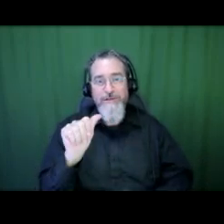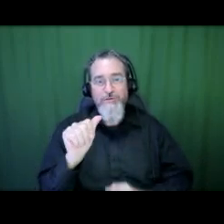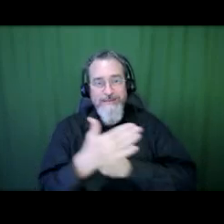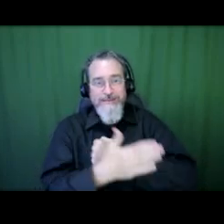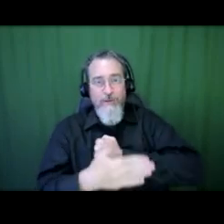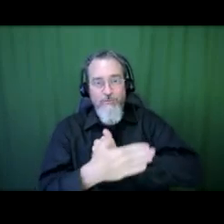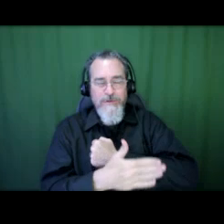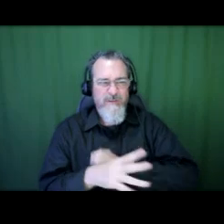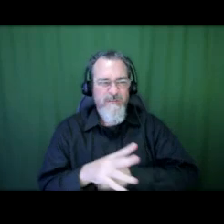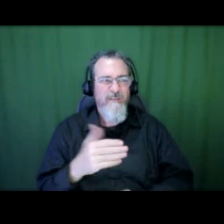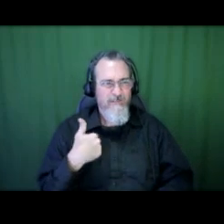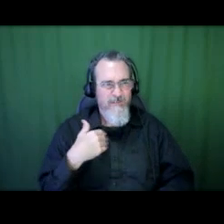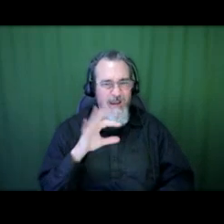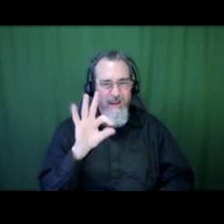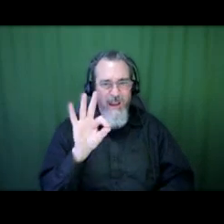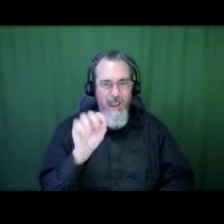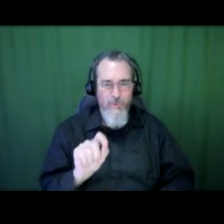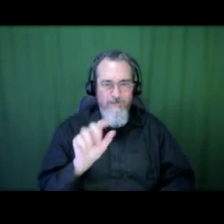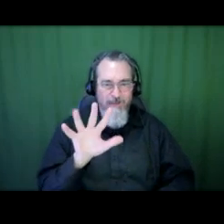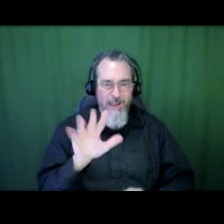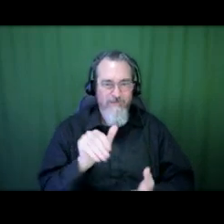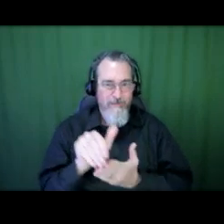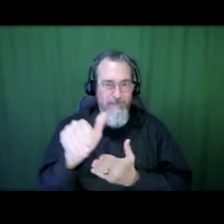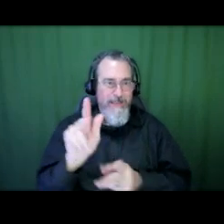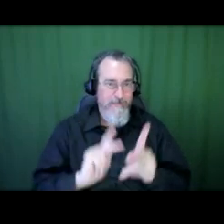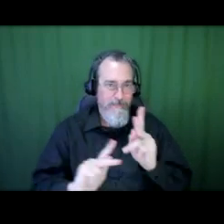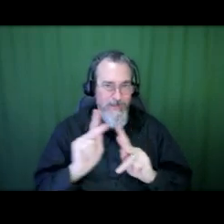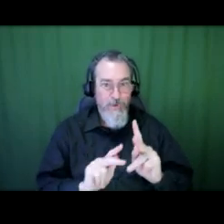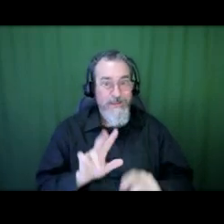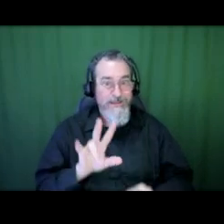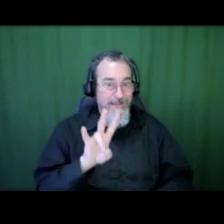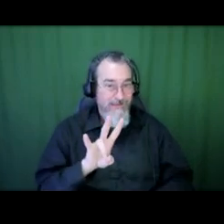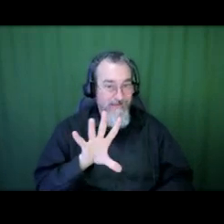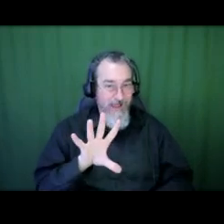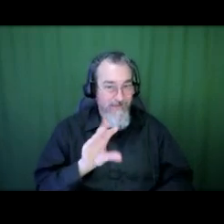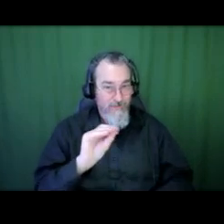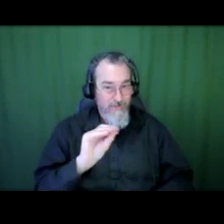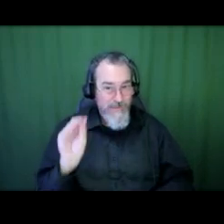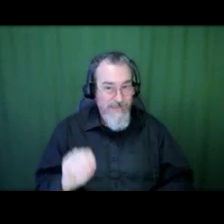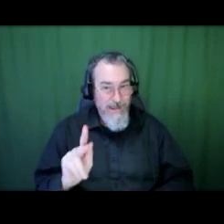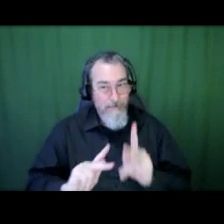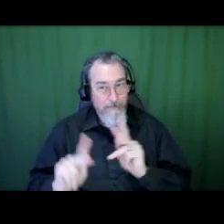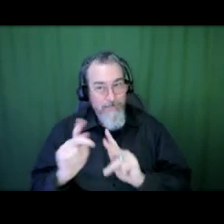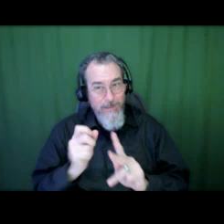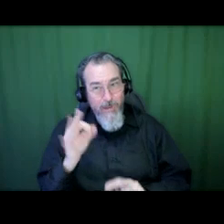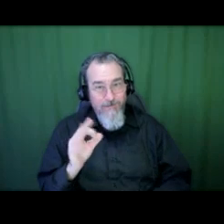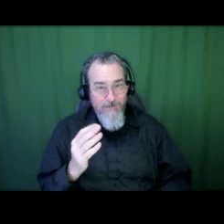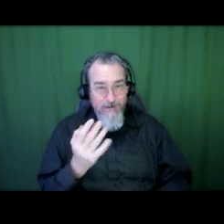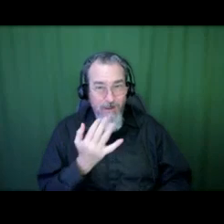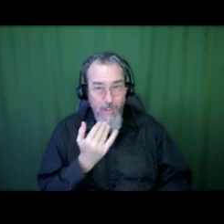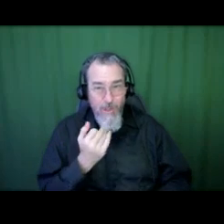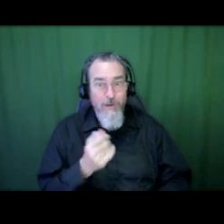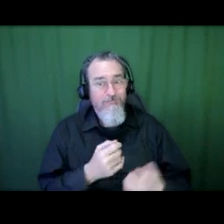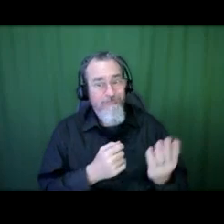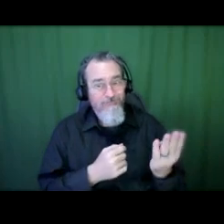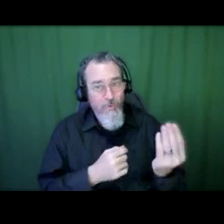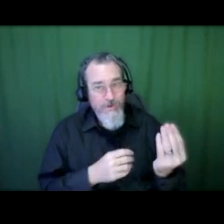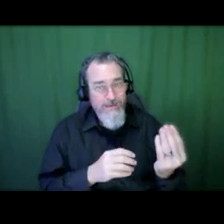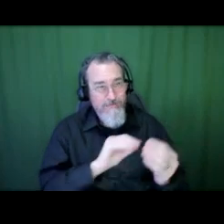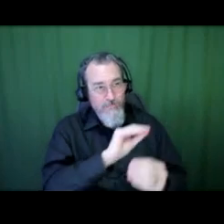people. 75% who are people of color, and 14 who are below the poverty line. So again, we're